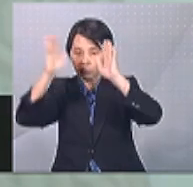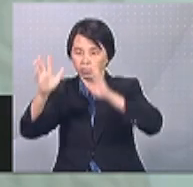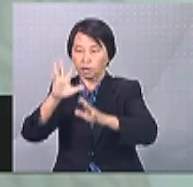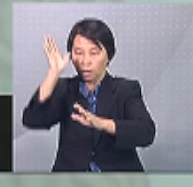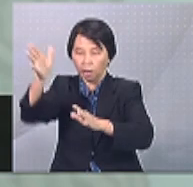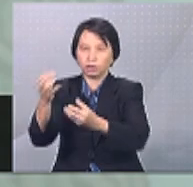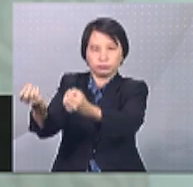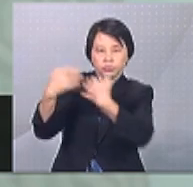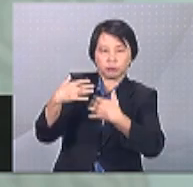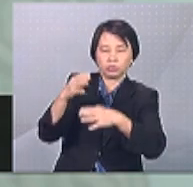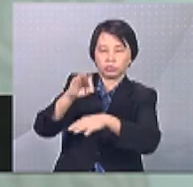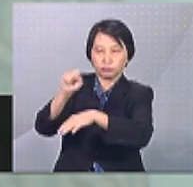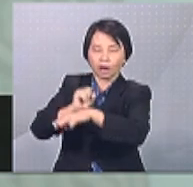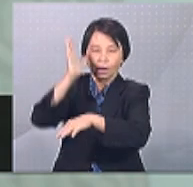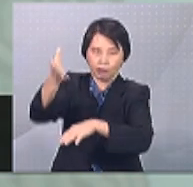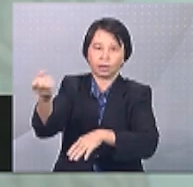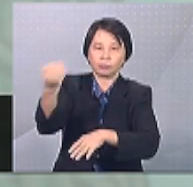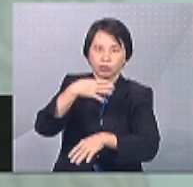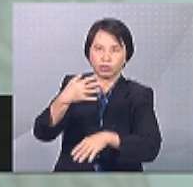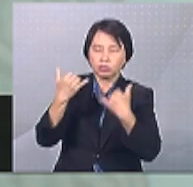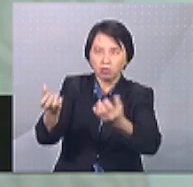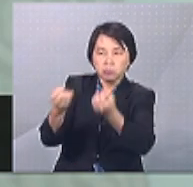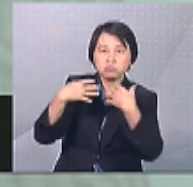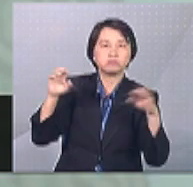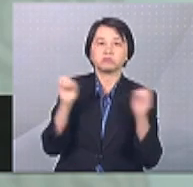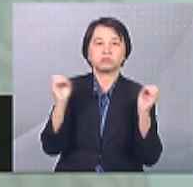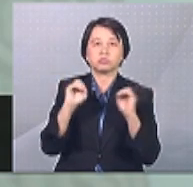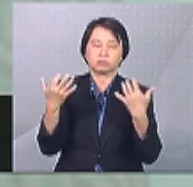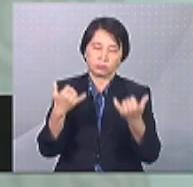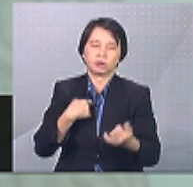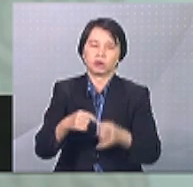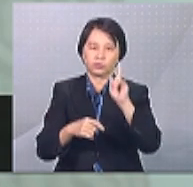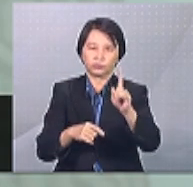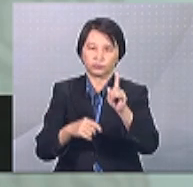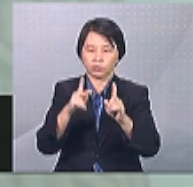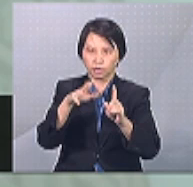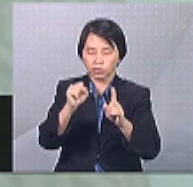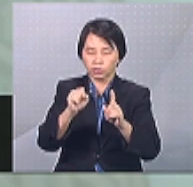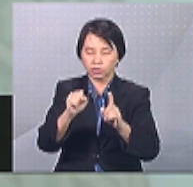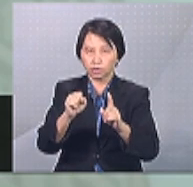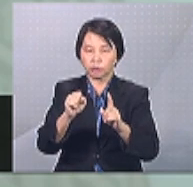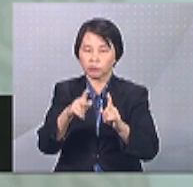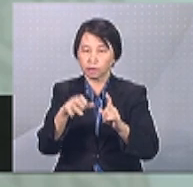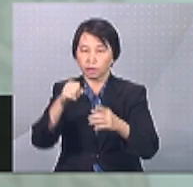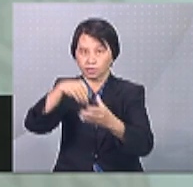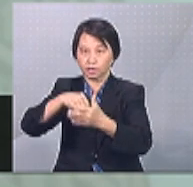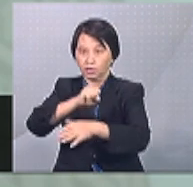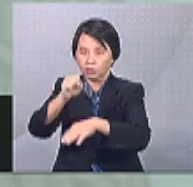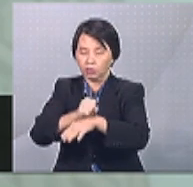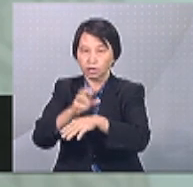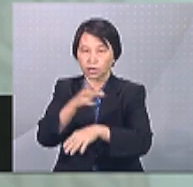be informed. Likewise, remember the index case. We have one first index case in Singapore, and the